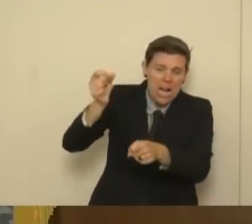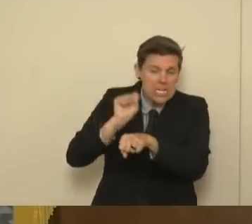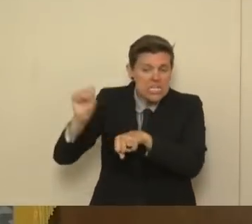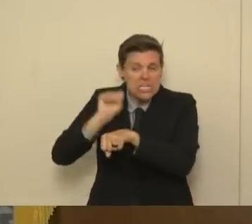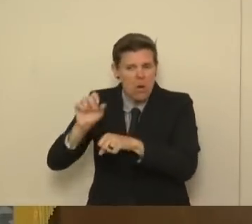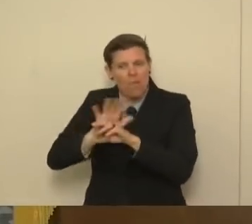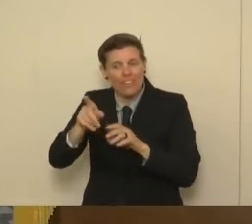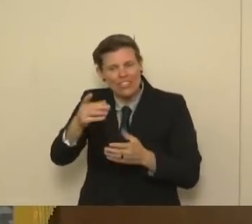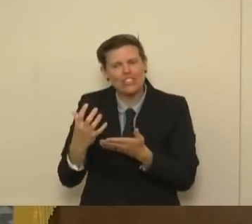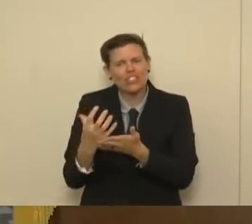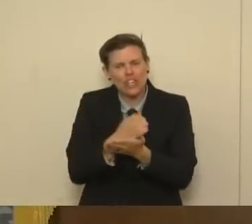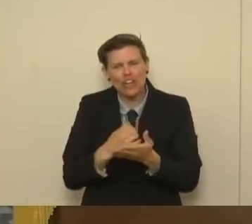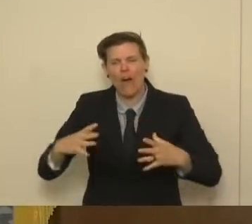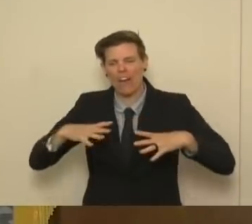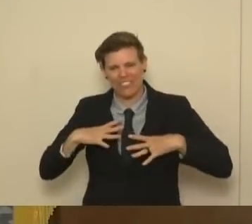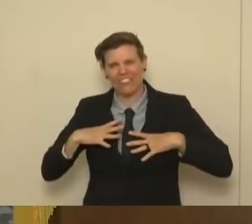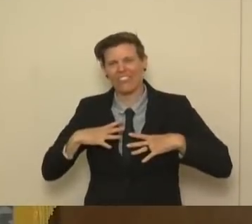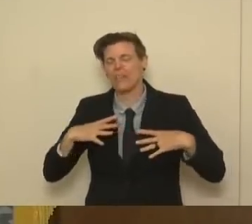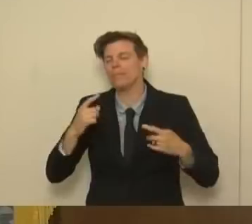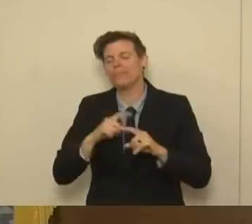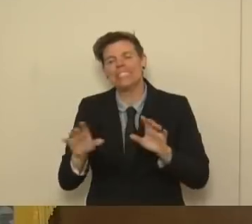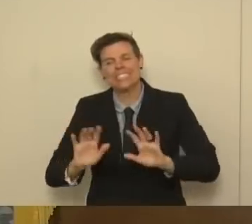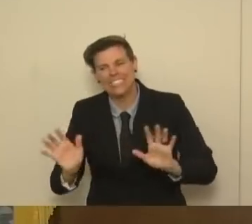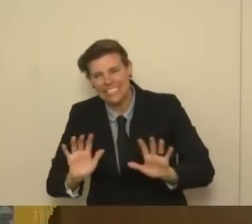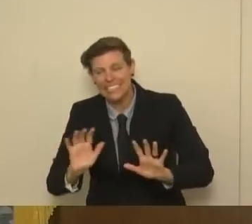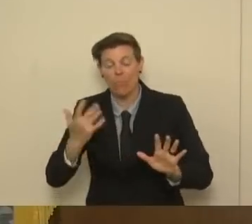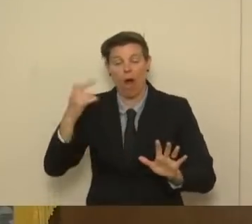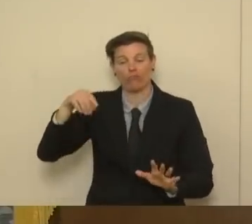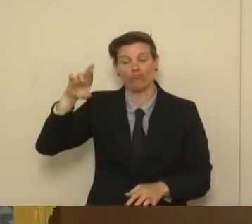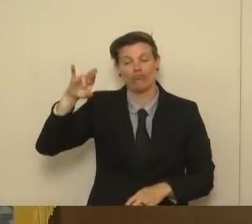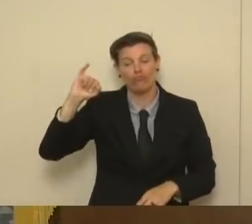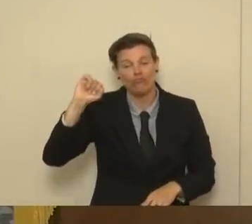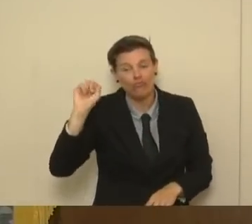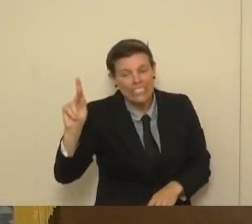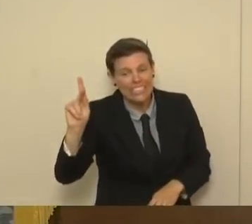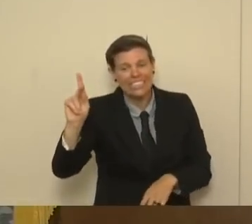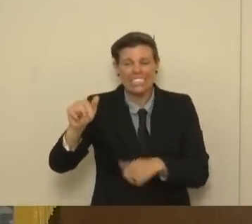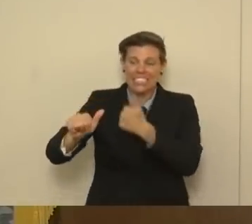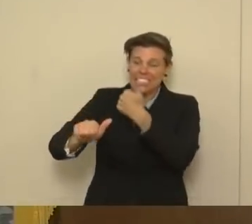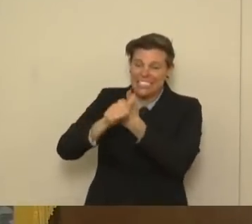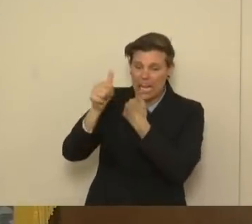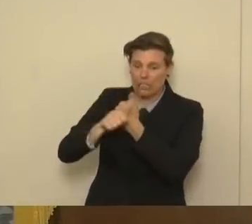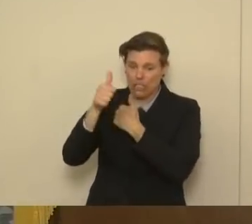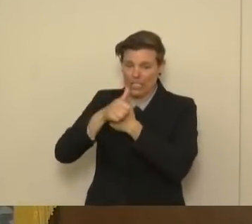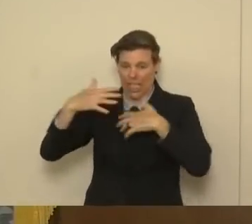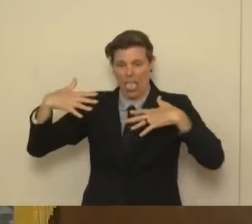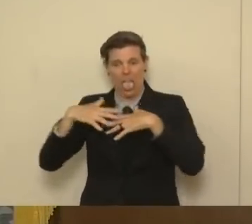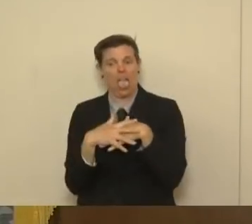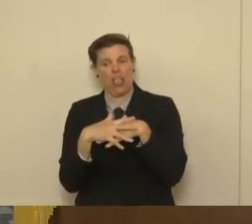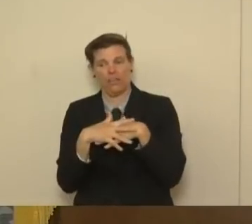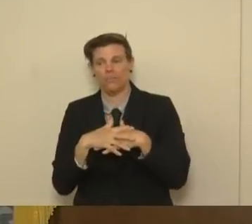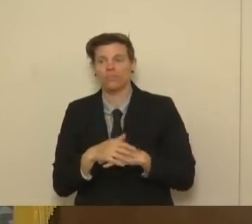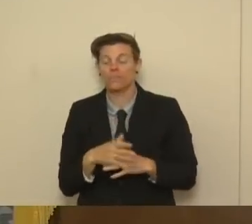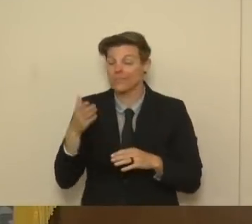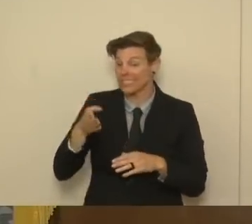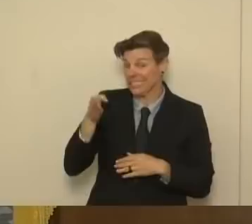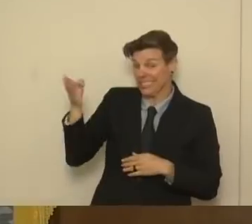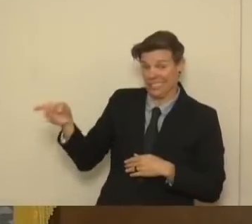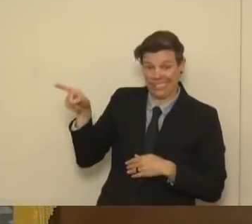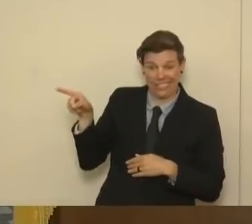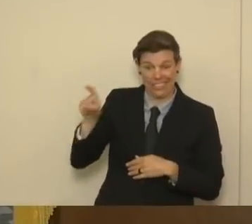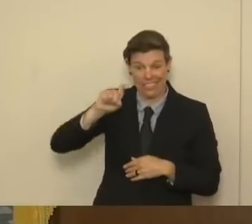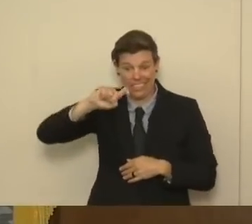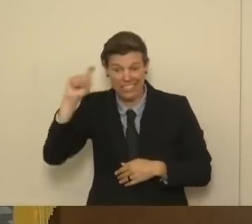it is not worth the risk. And when you look at some of the stories out of Texas just recently where people thought it was safe and you have a